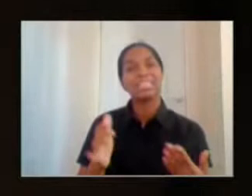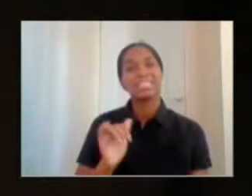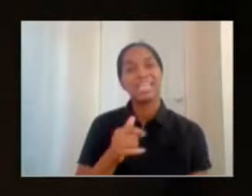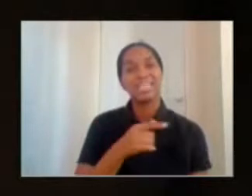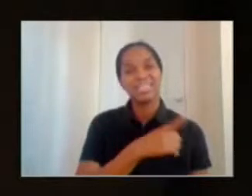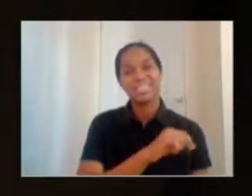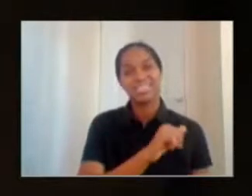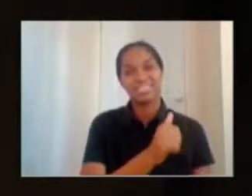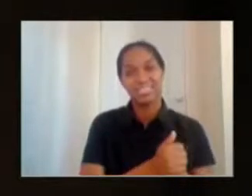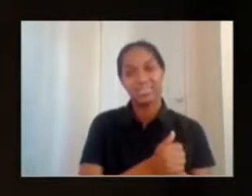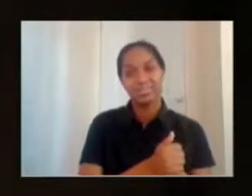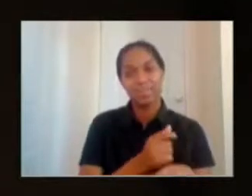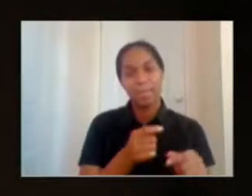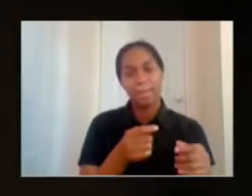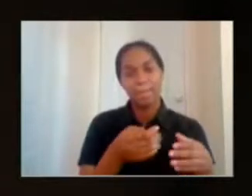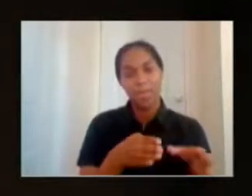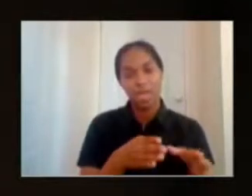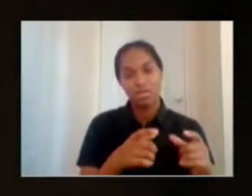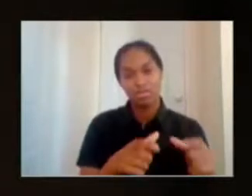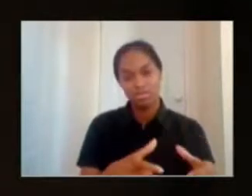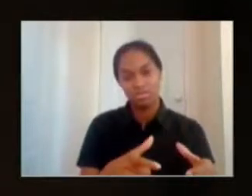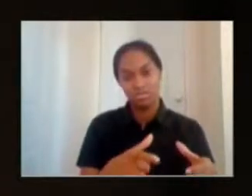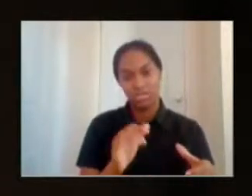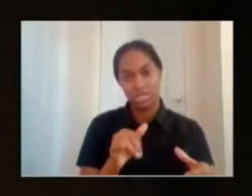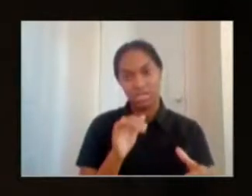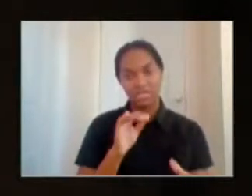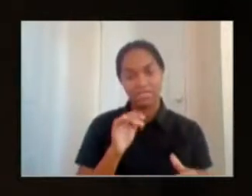boxes that can be